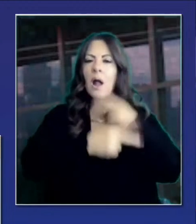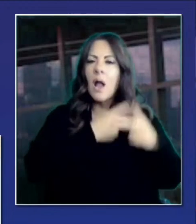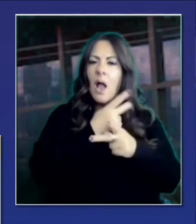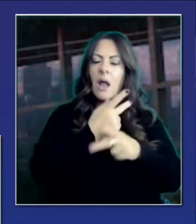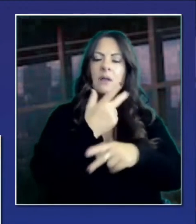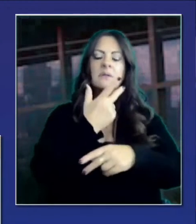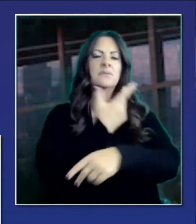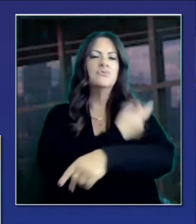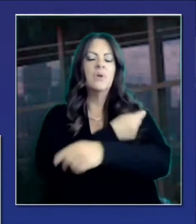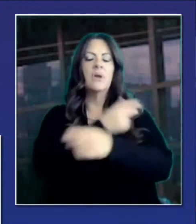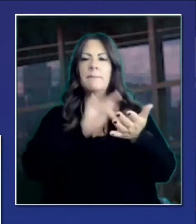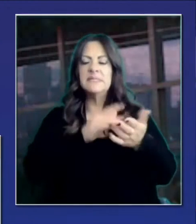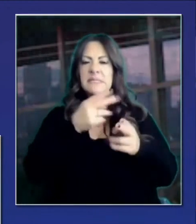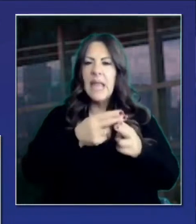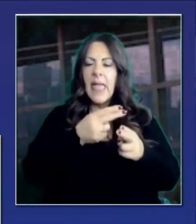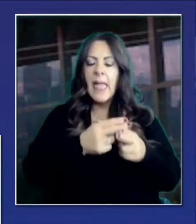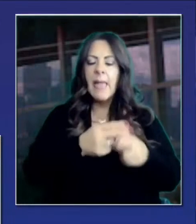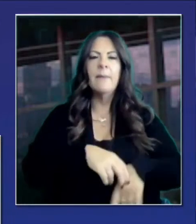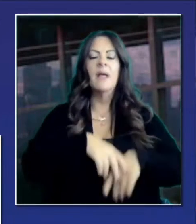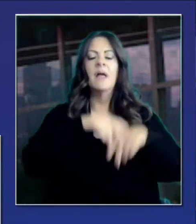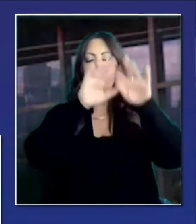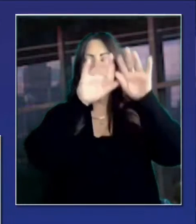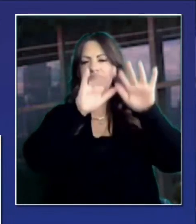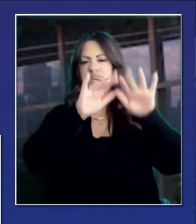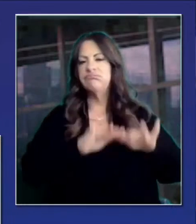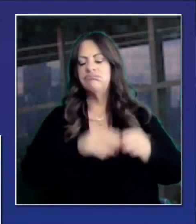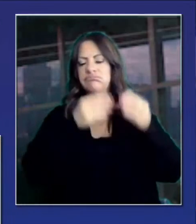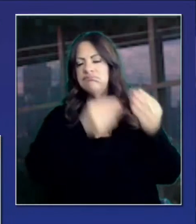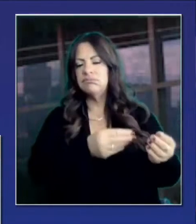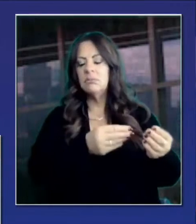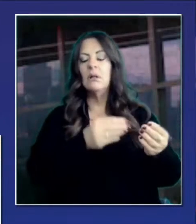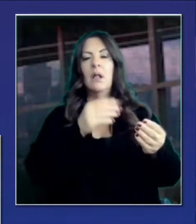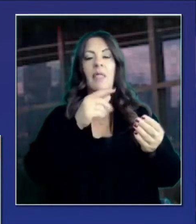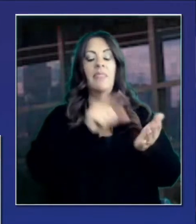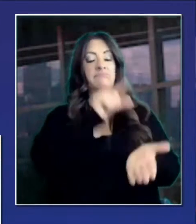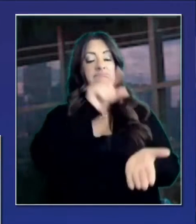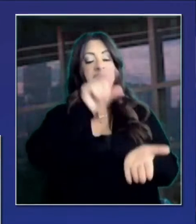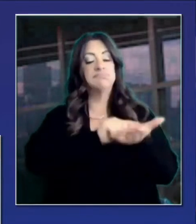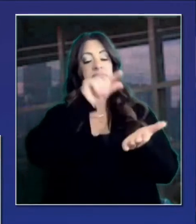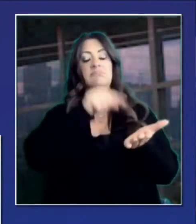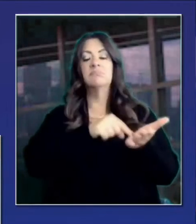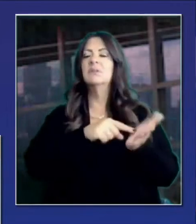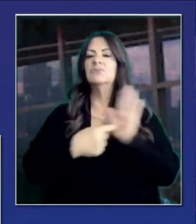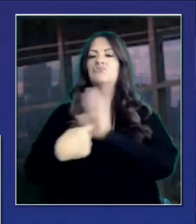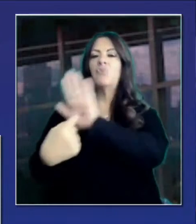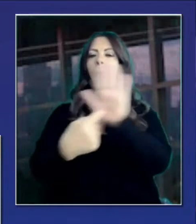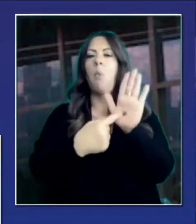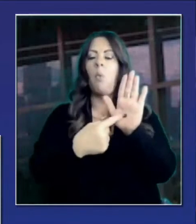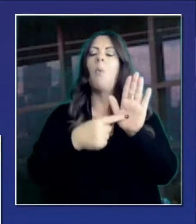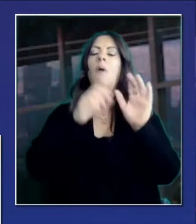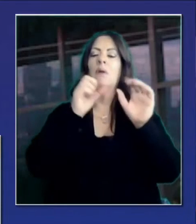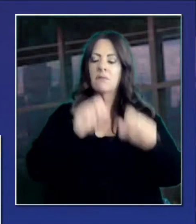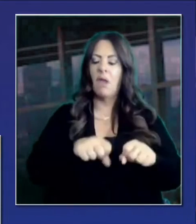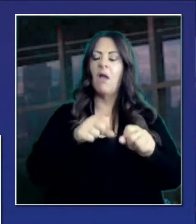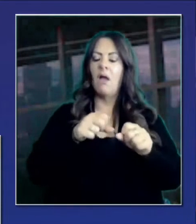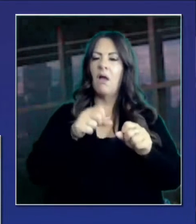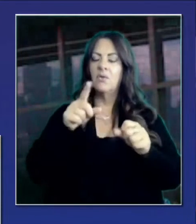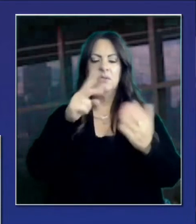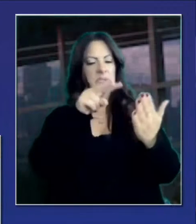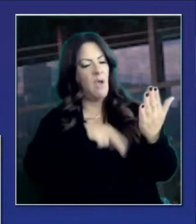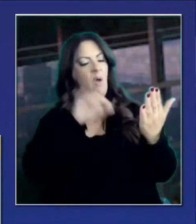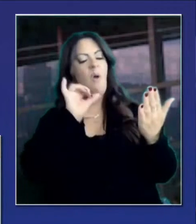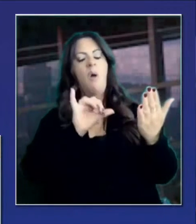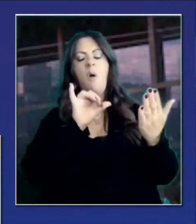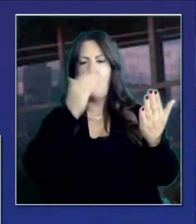transferred to the CDC, and that index that is so often referred to and reflected in our